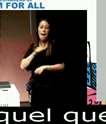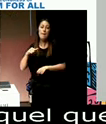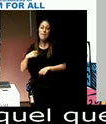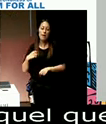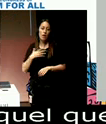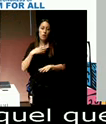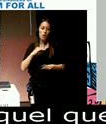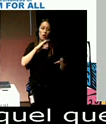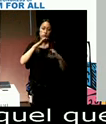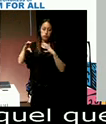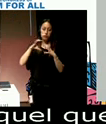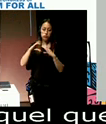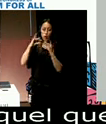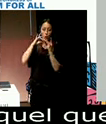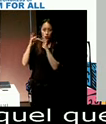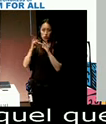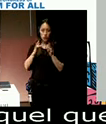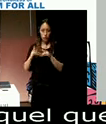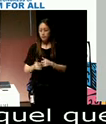Sorry.